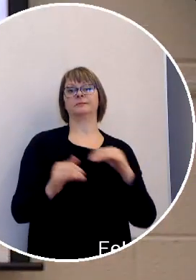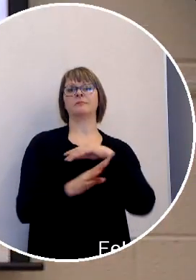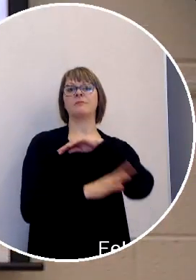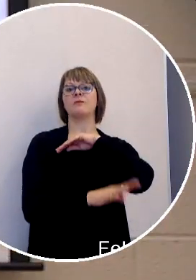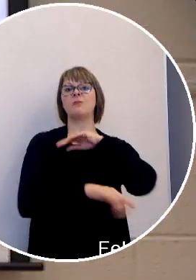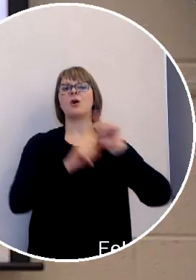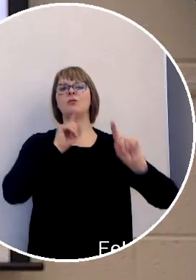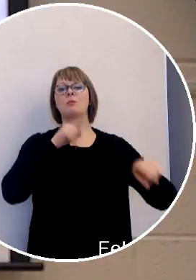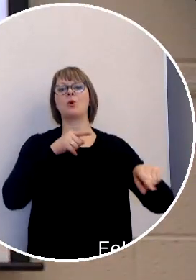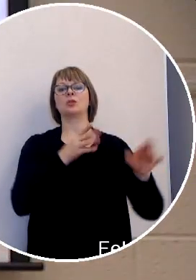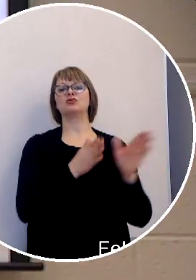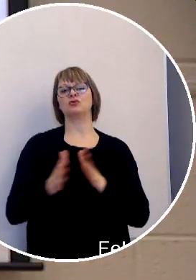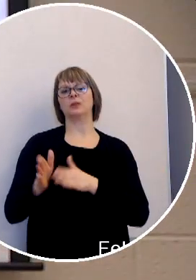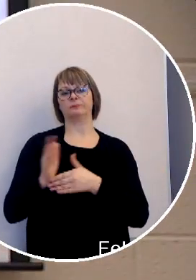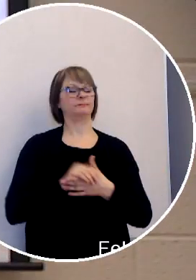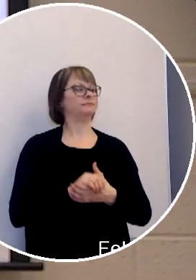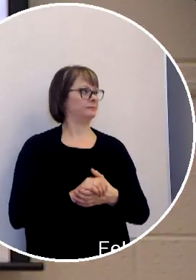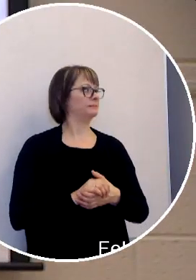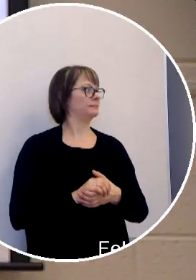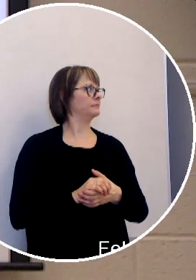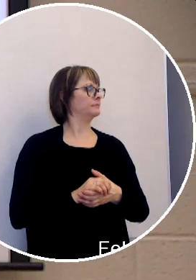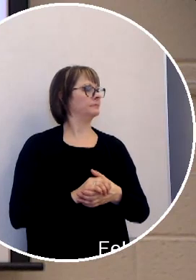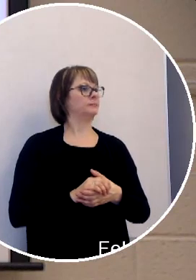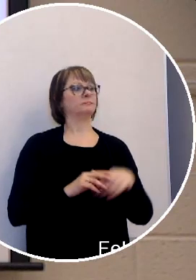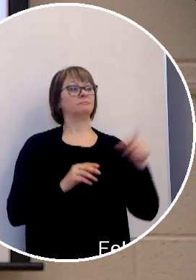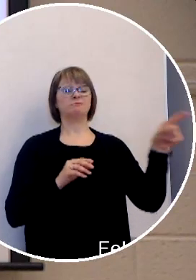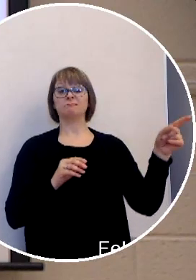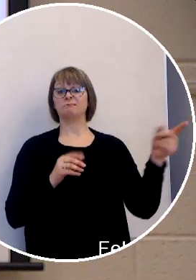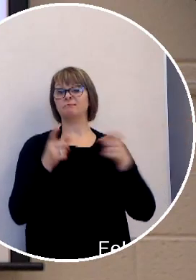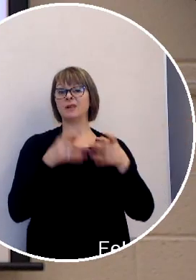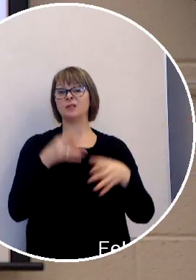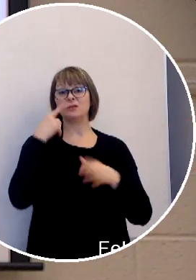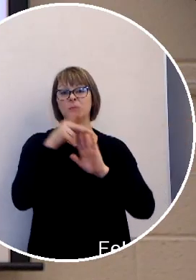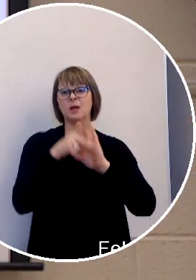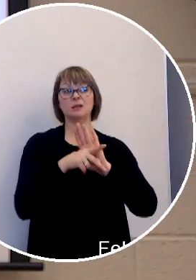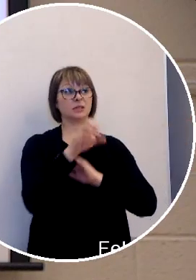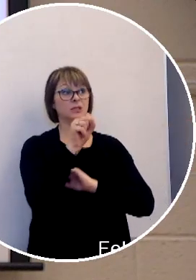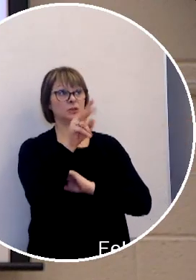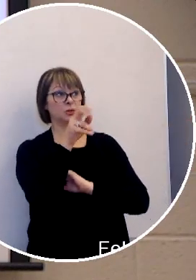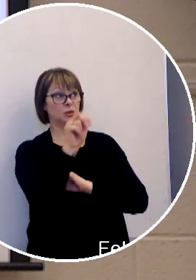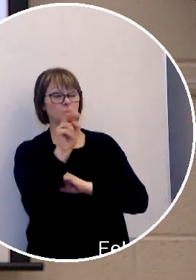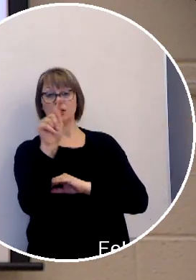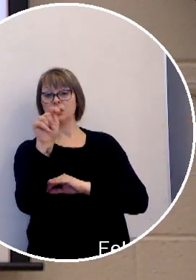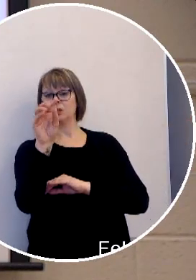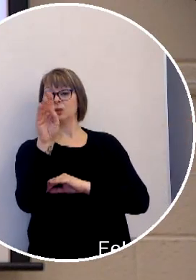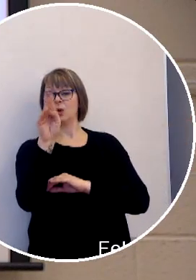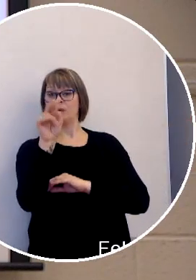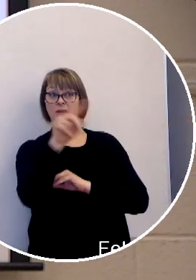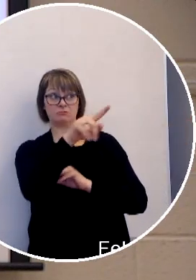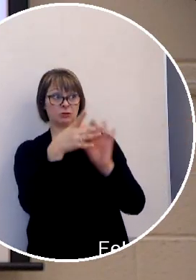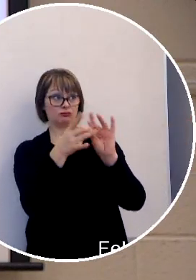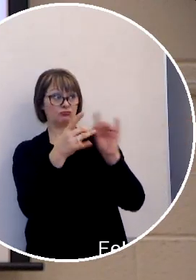fall report strategic plan. We're going to ask our manager of policy if she'd say a few words. Susan? Toll? Test.